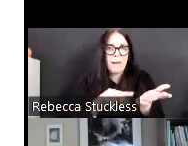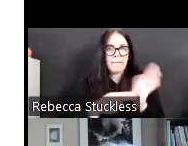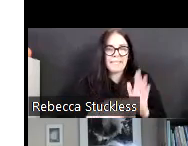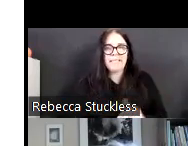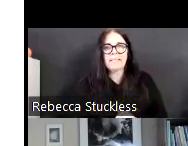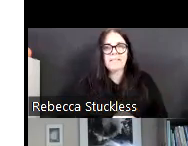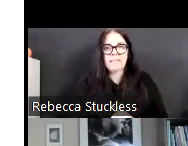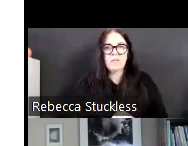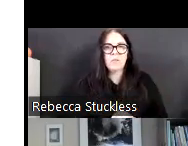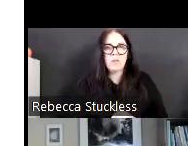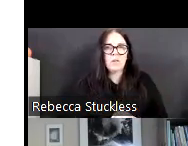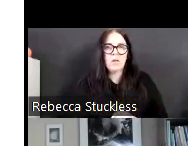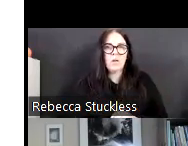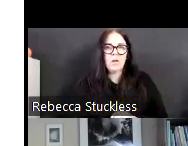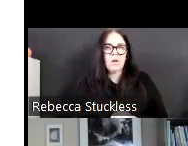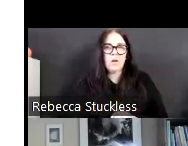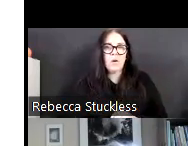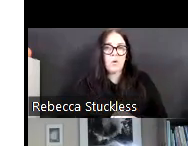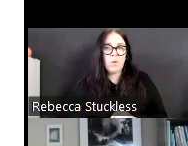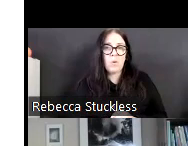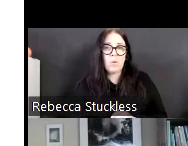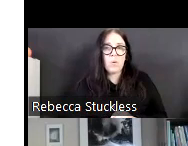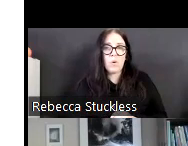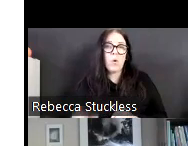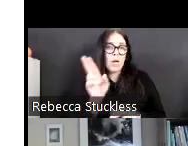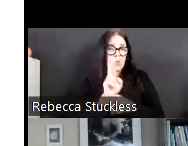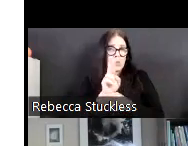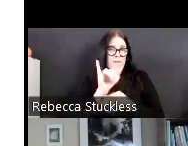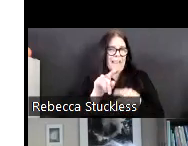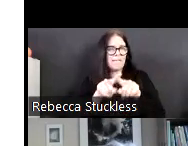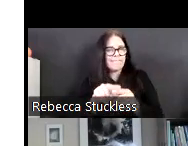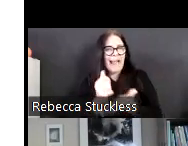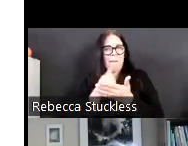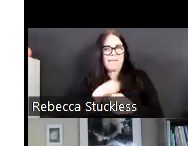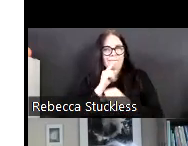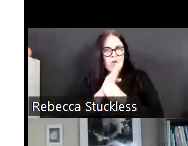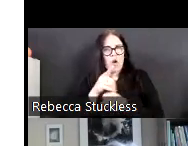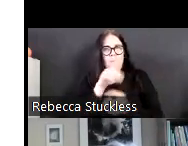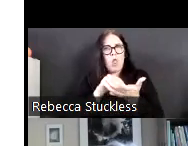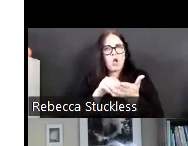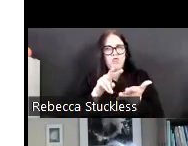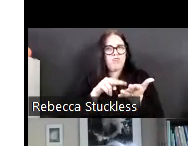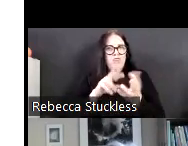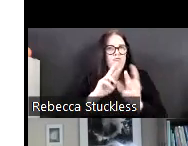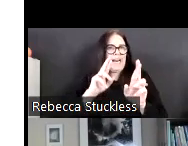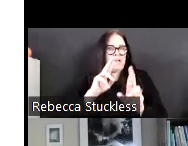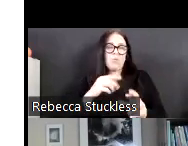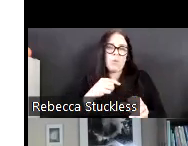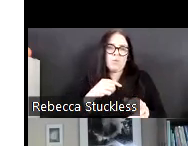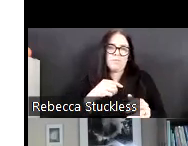And we use it to confirm that a learner is ready for next steps. And I just explained that. Next.